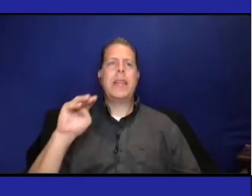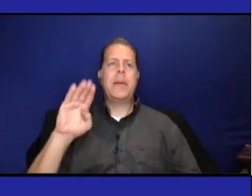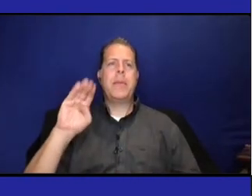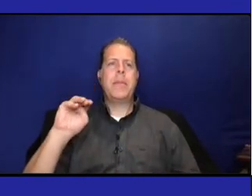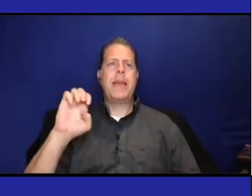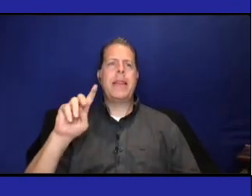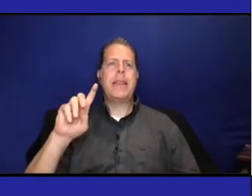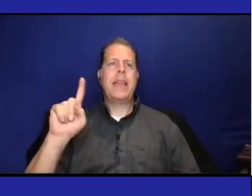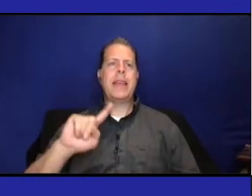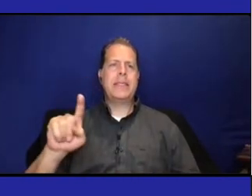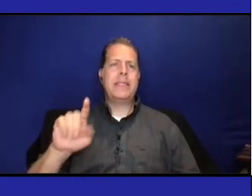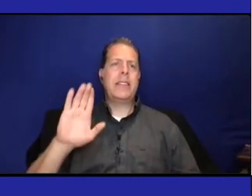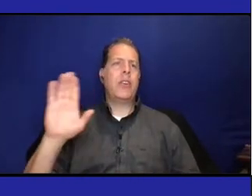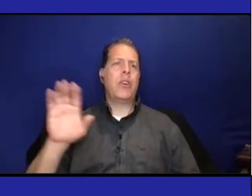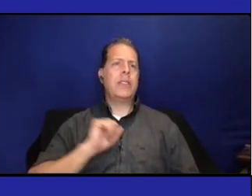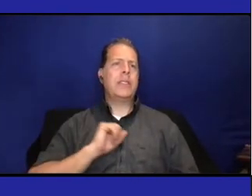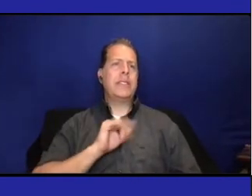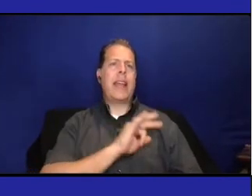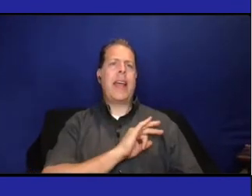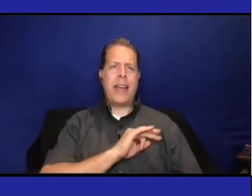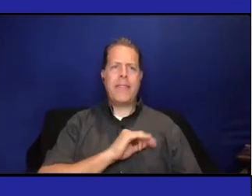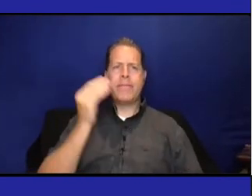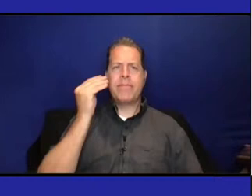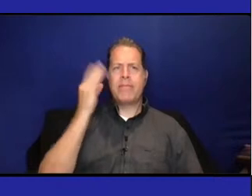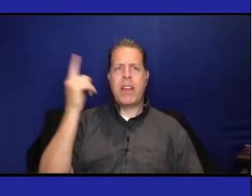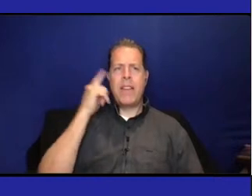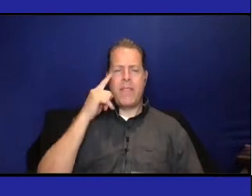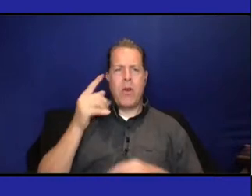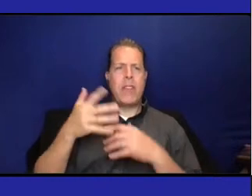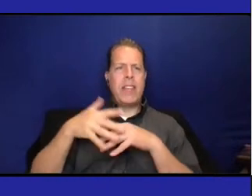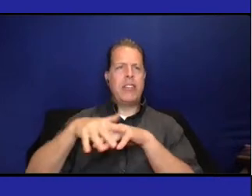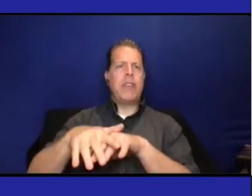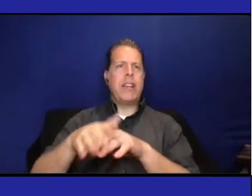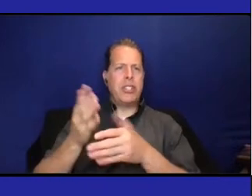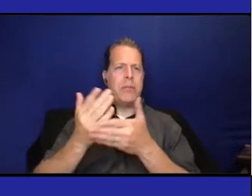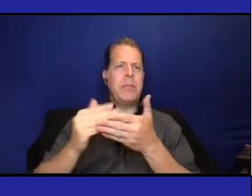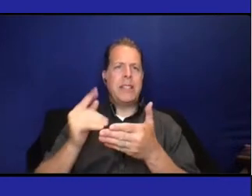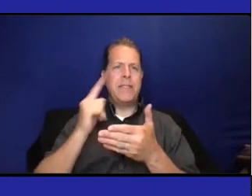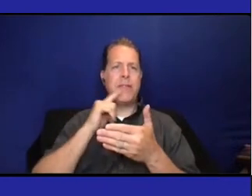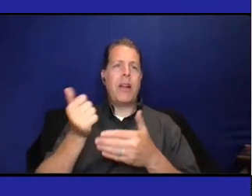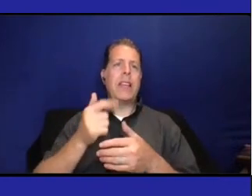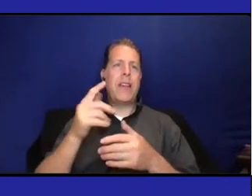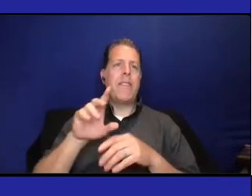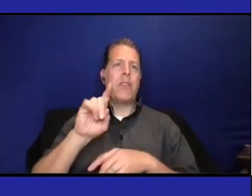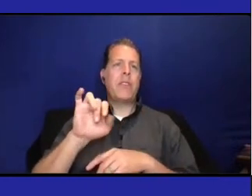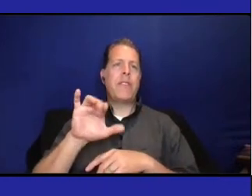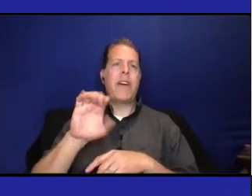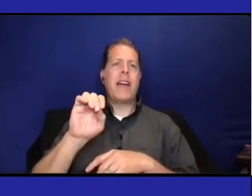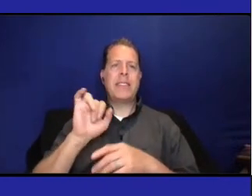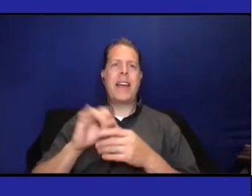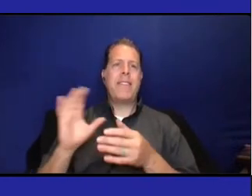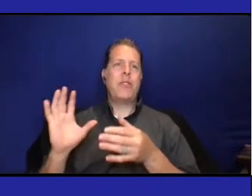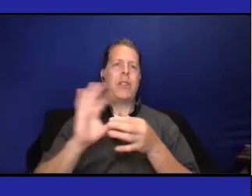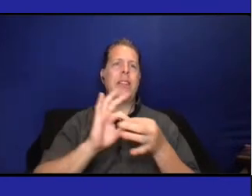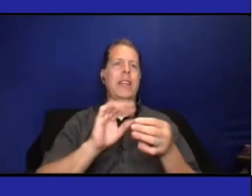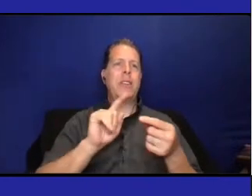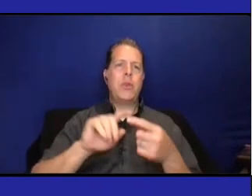her staff so for the integration piece for any of the devices that have to link to Epic,